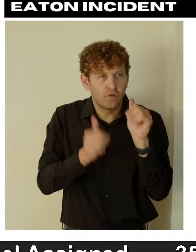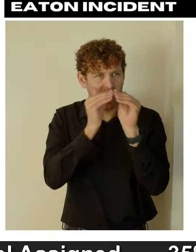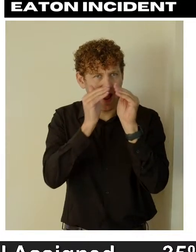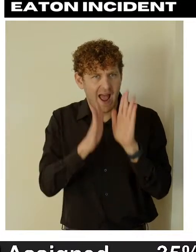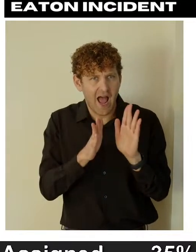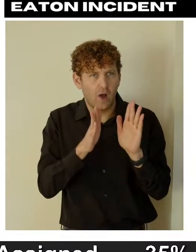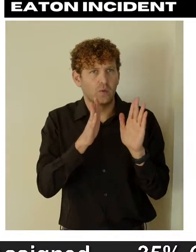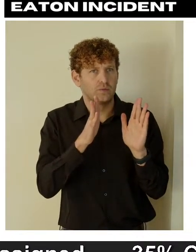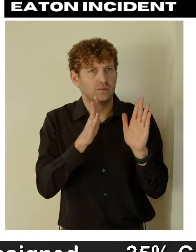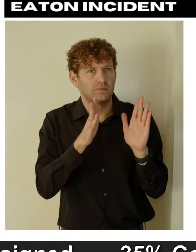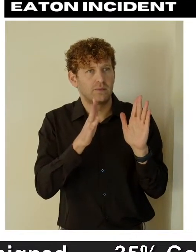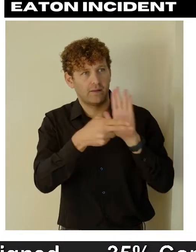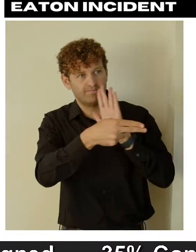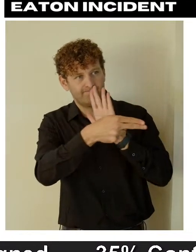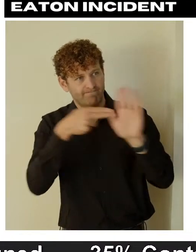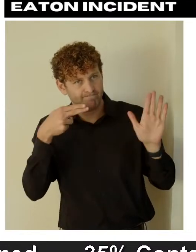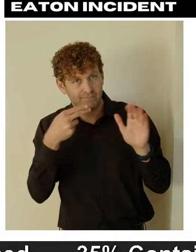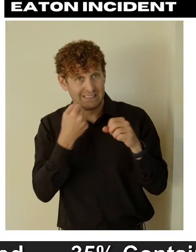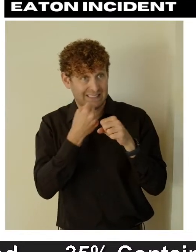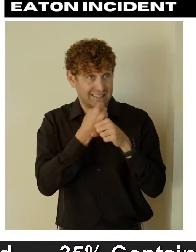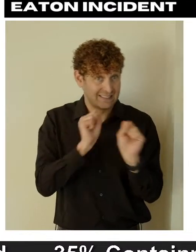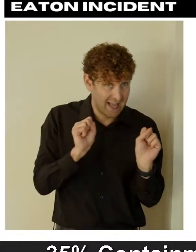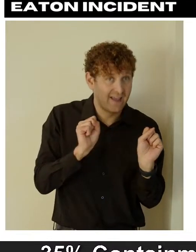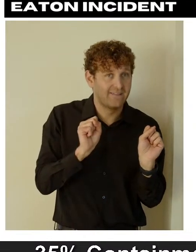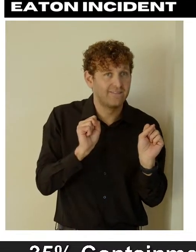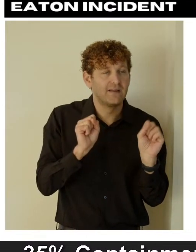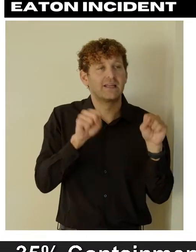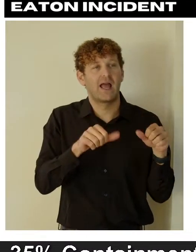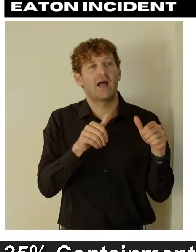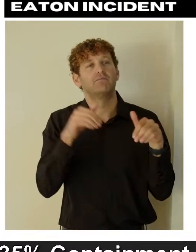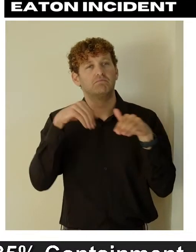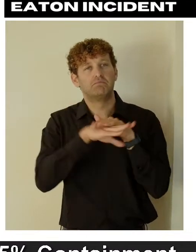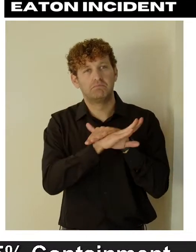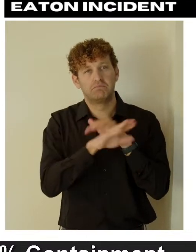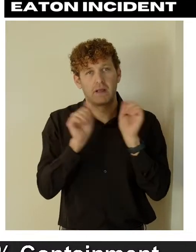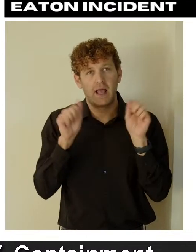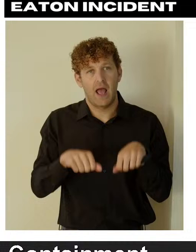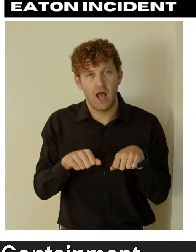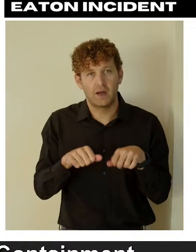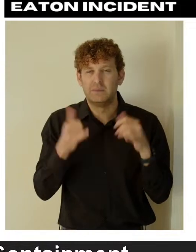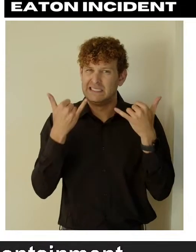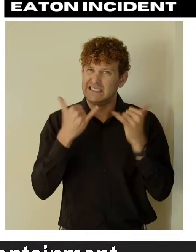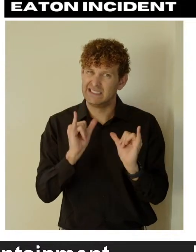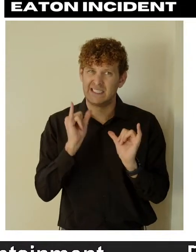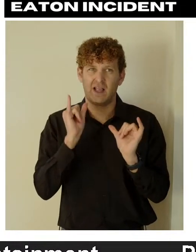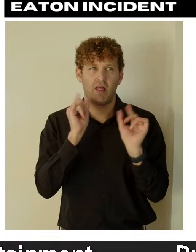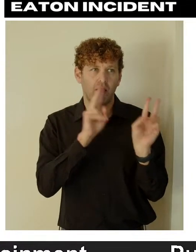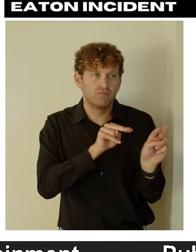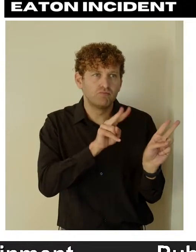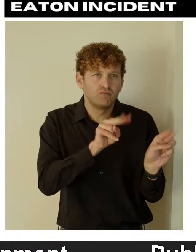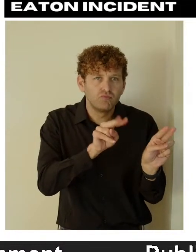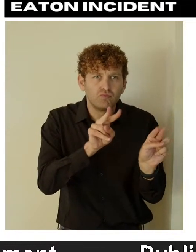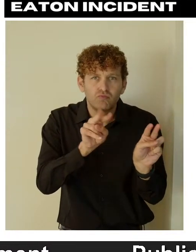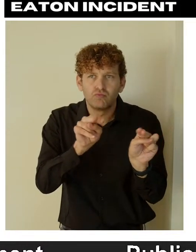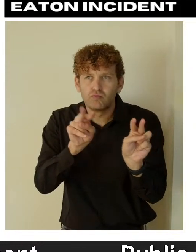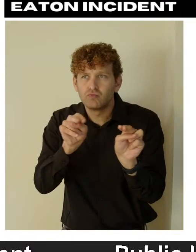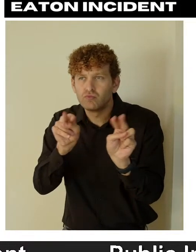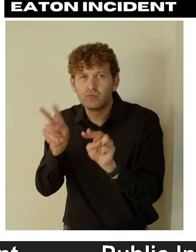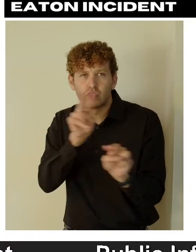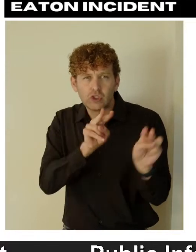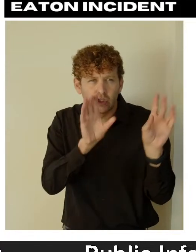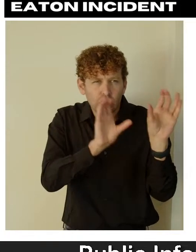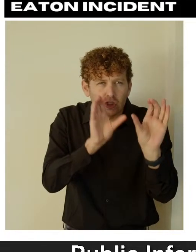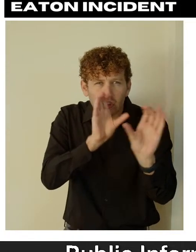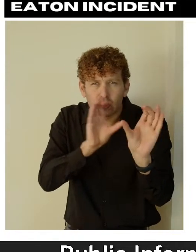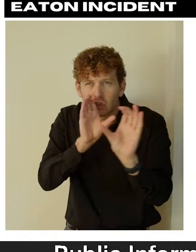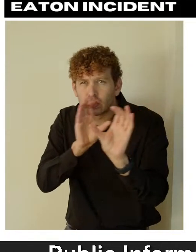area. They are continuing the searches every day, just checking on the area and making assessments.